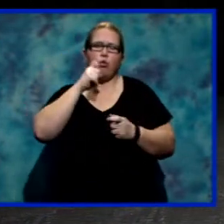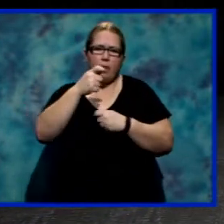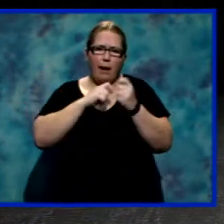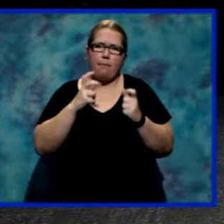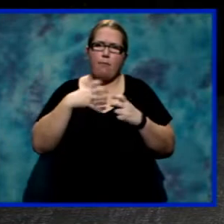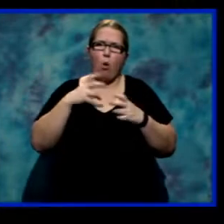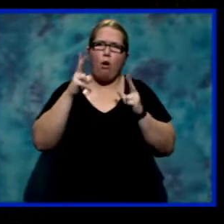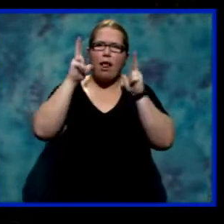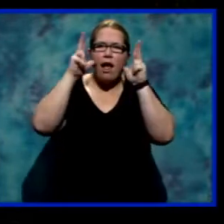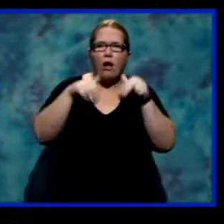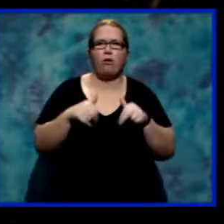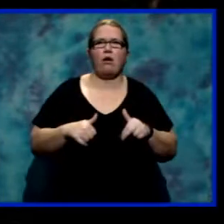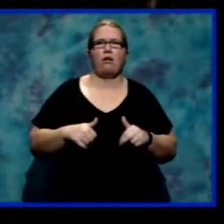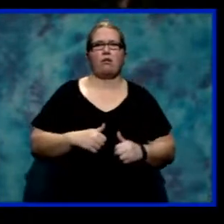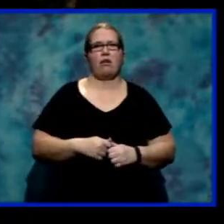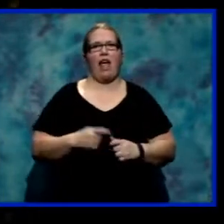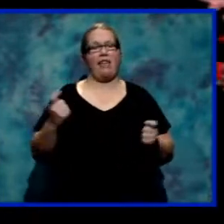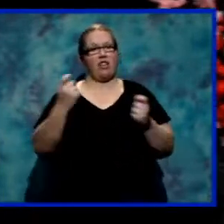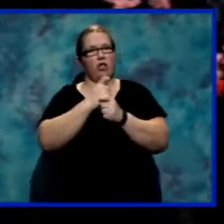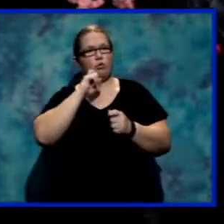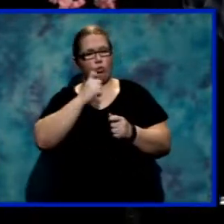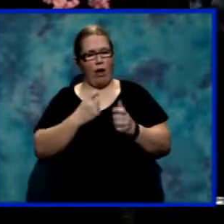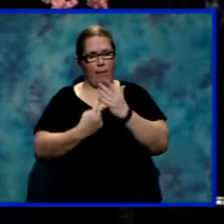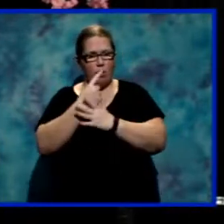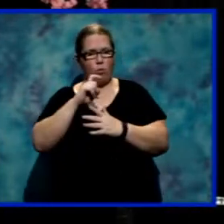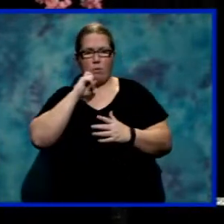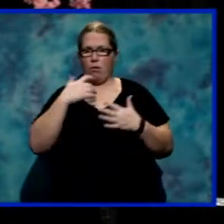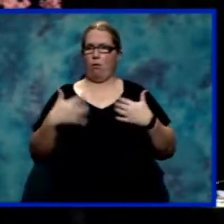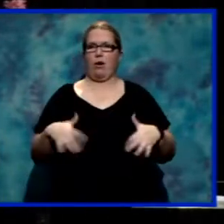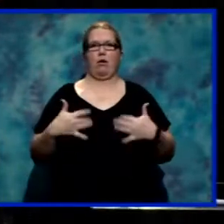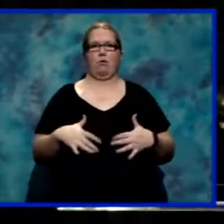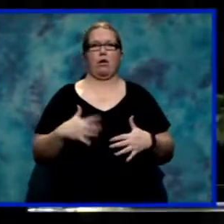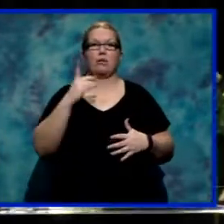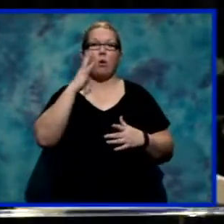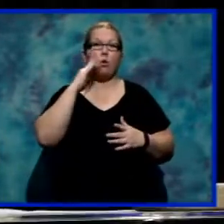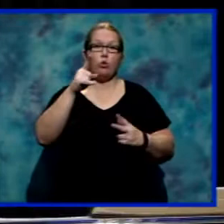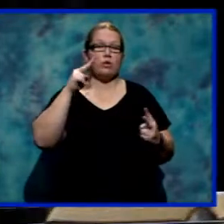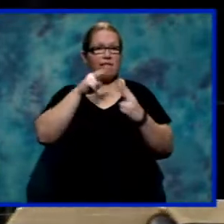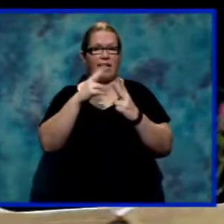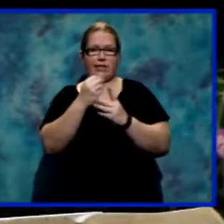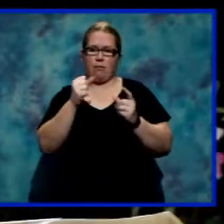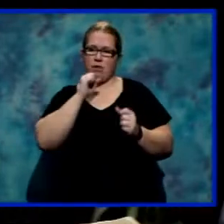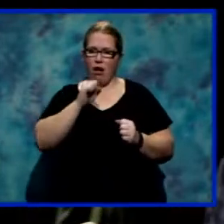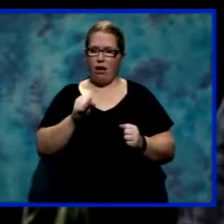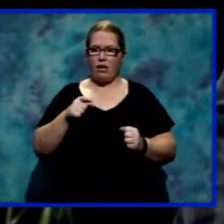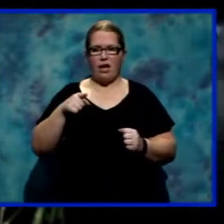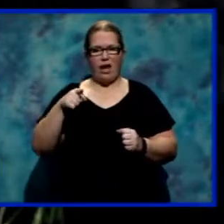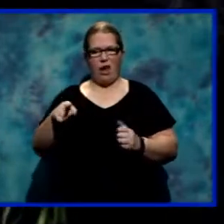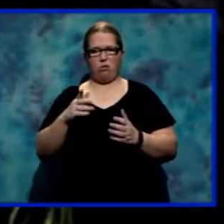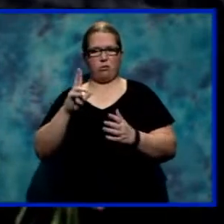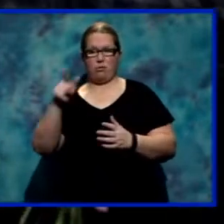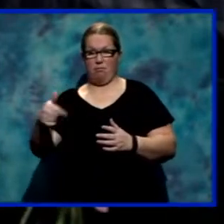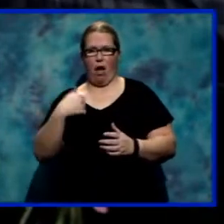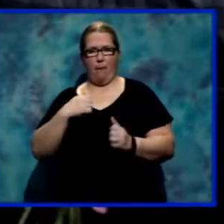life. And the change that happens to me is radical. And that's why you see some guys like my mate who was a serial philanderer, a